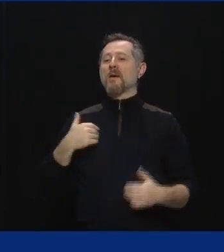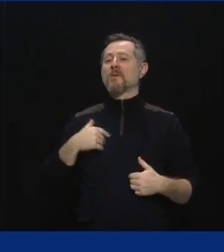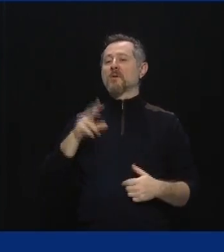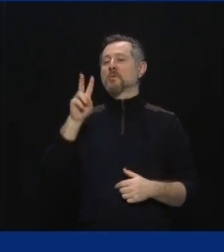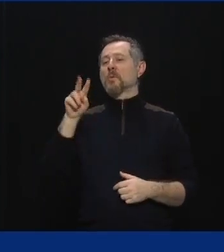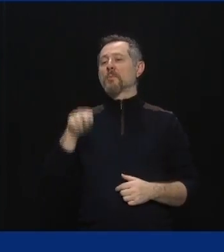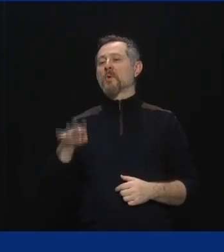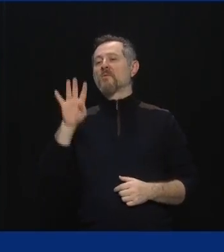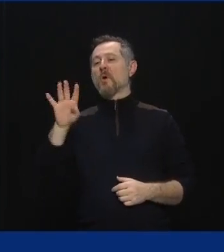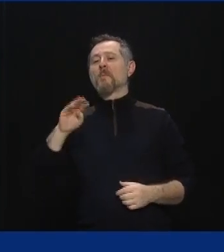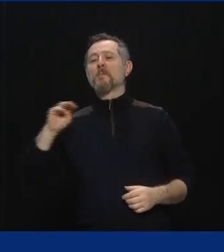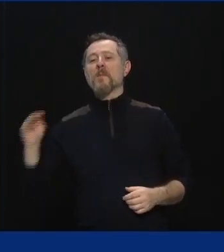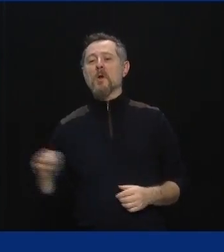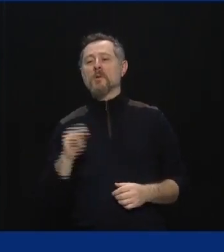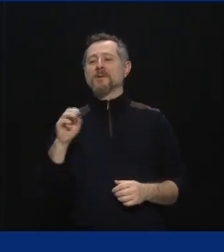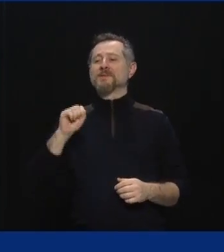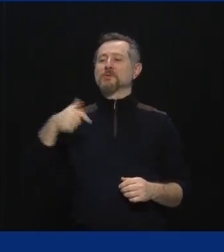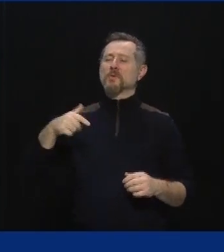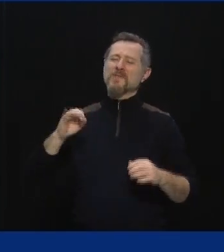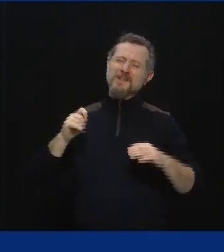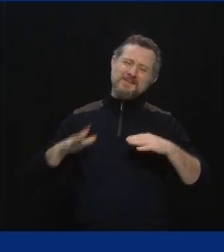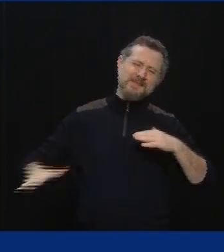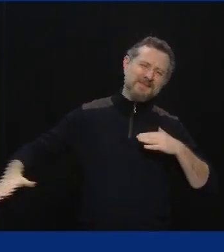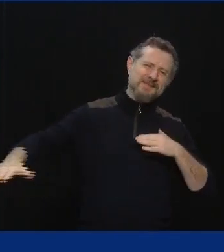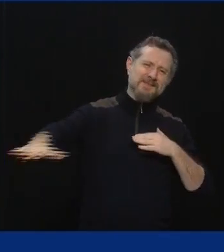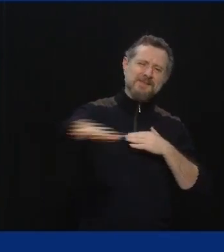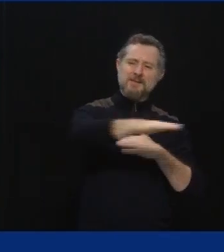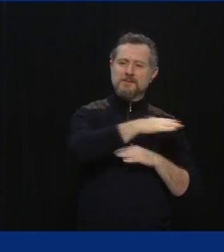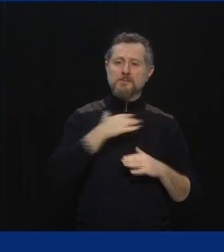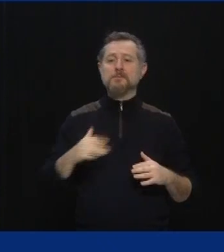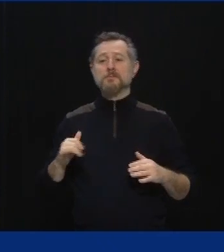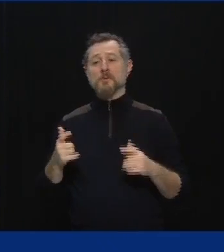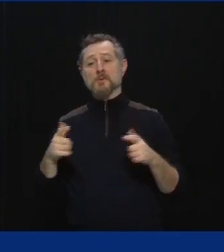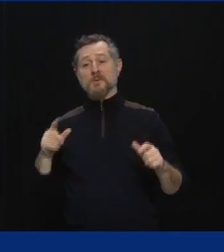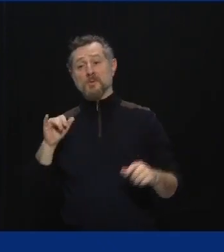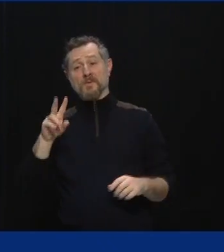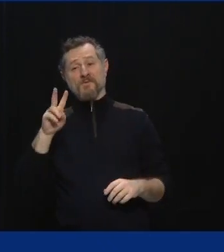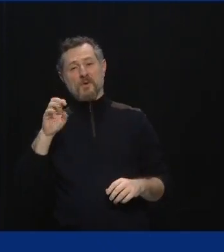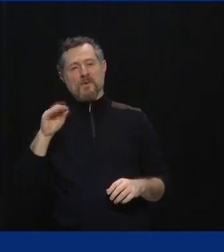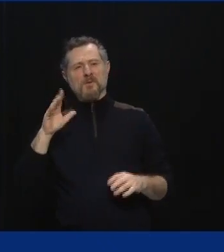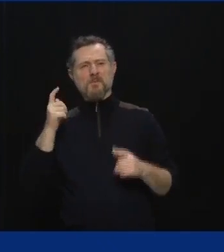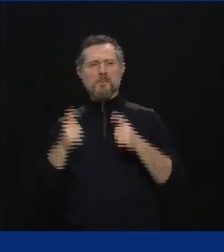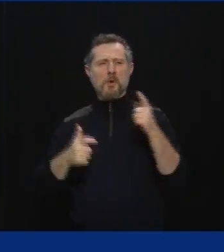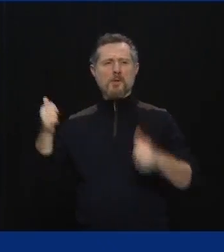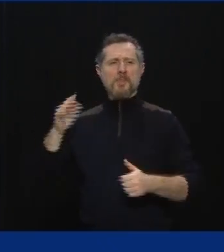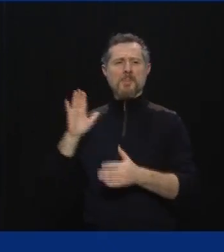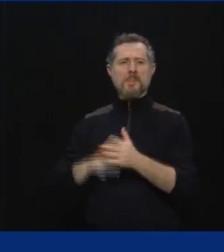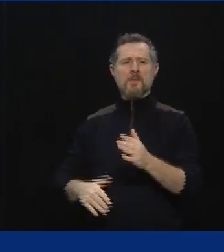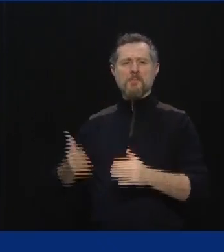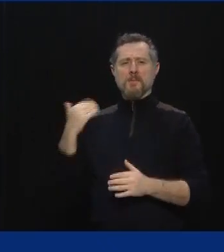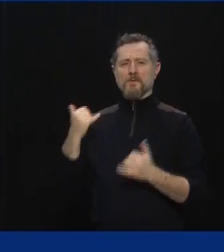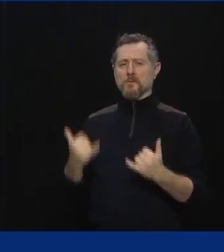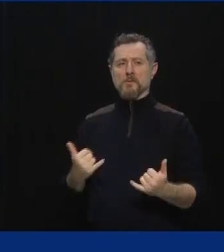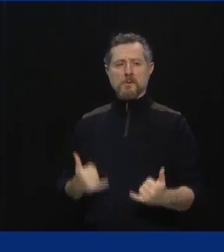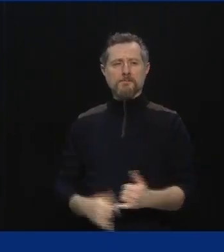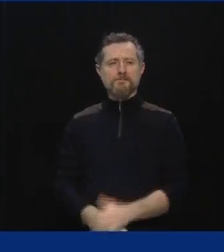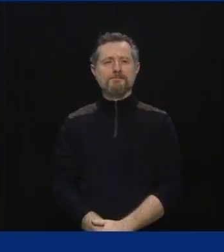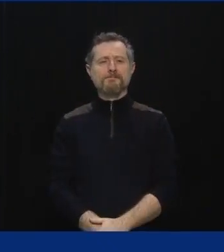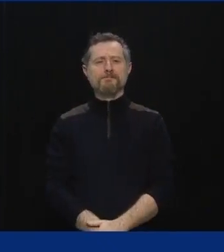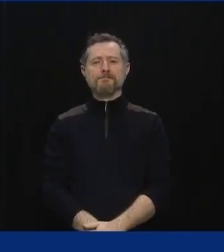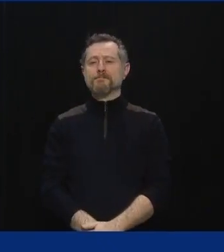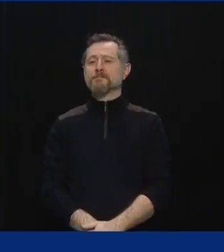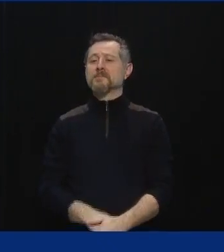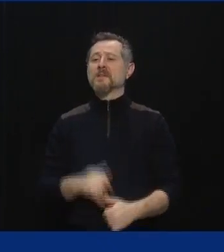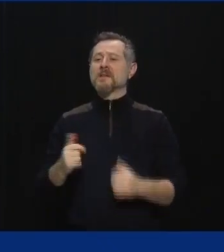feet of terminal space, 250% larger than the existing Terminal 1. And there will be best-in-class